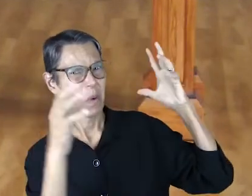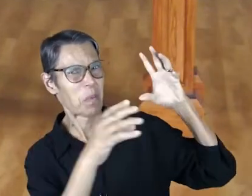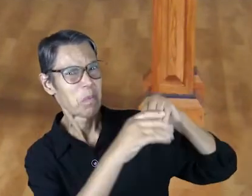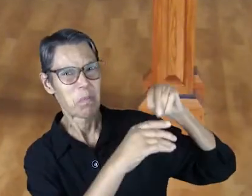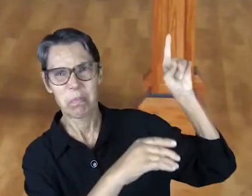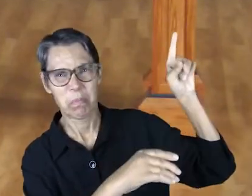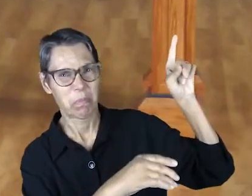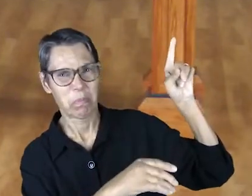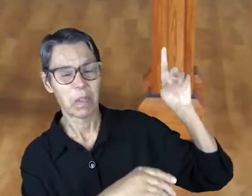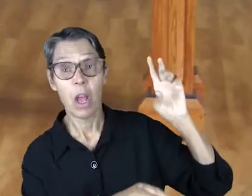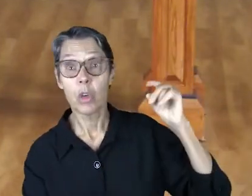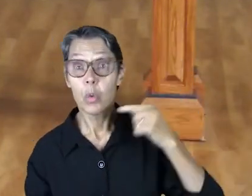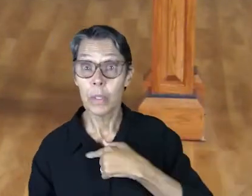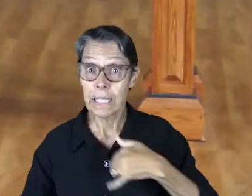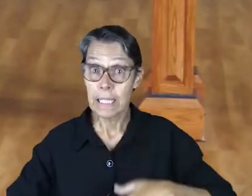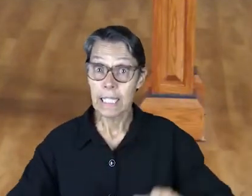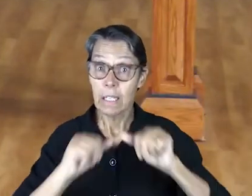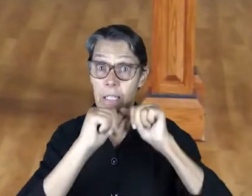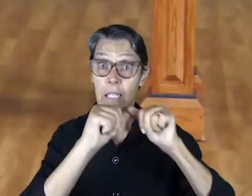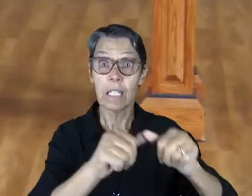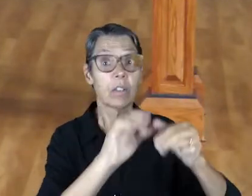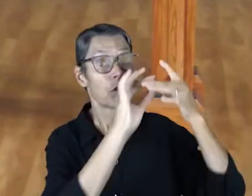to be grace?